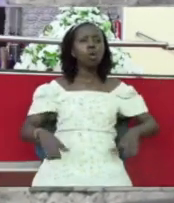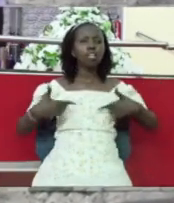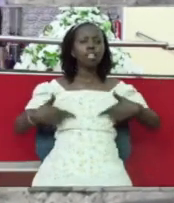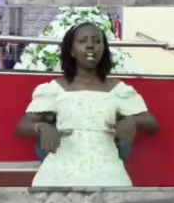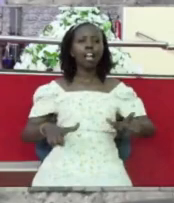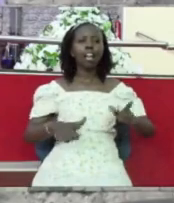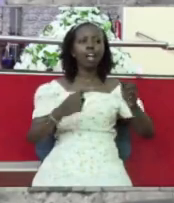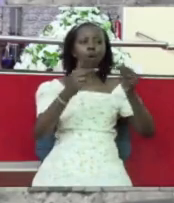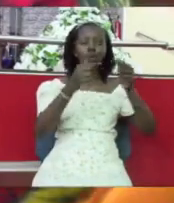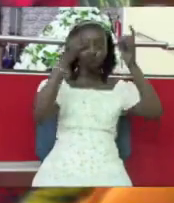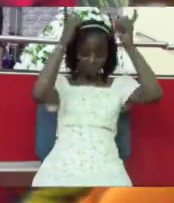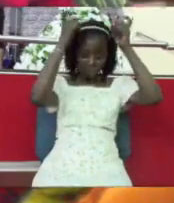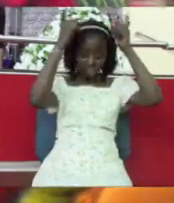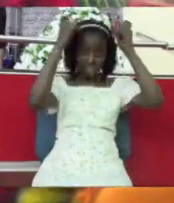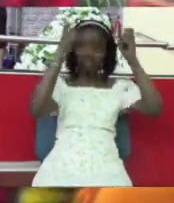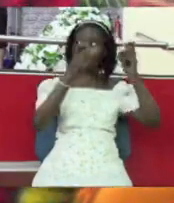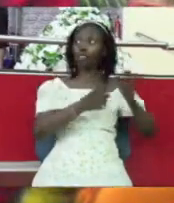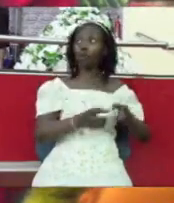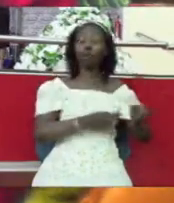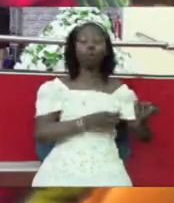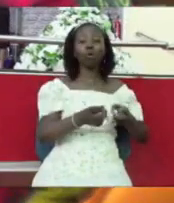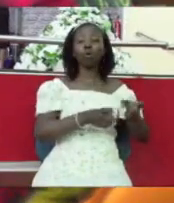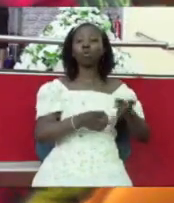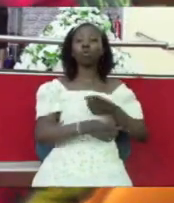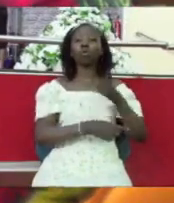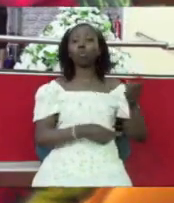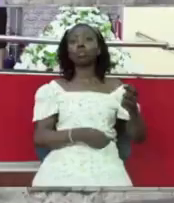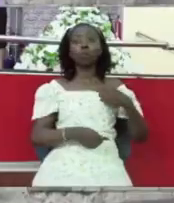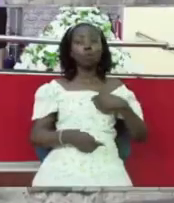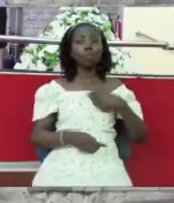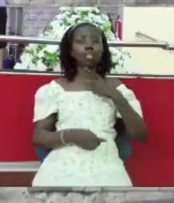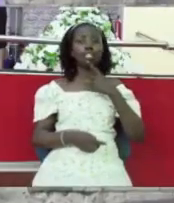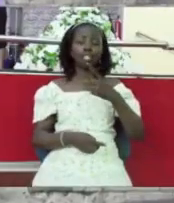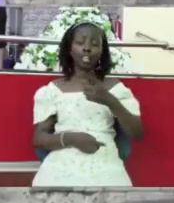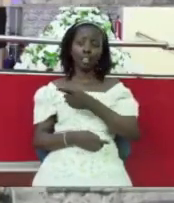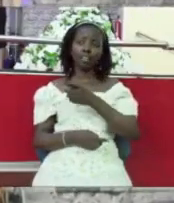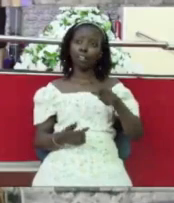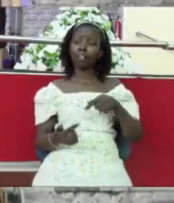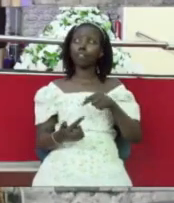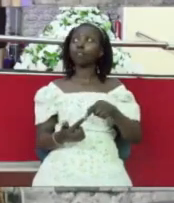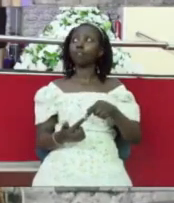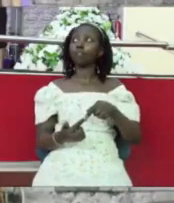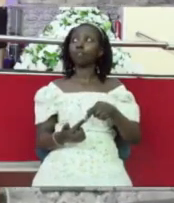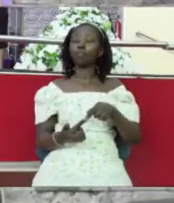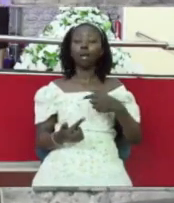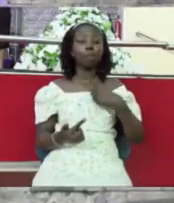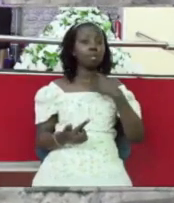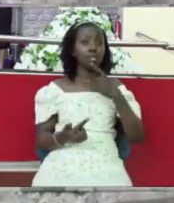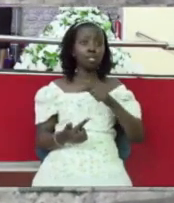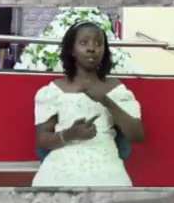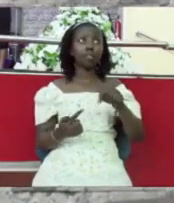Usiruhusu mabaya yakaweze kukushinda. My proposition is this. Ombi langu ni hivi. My proposition is